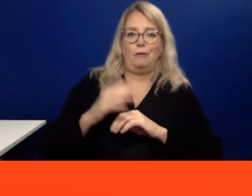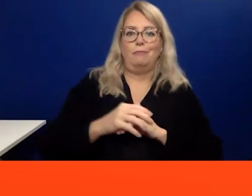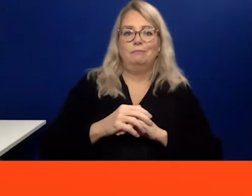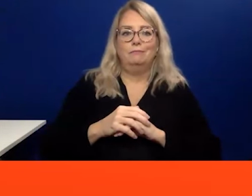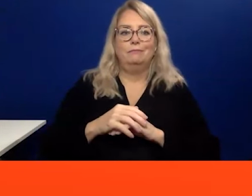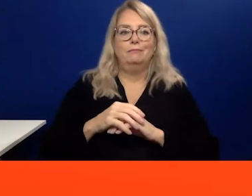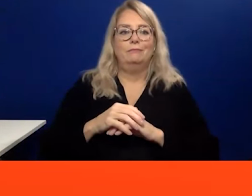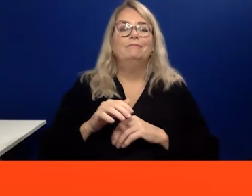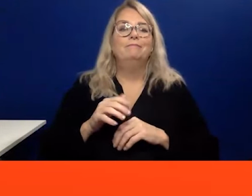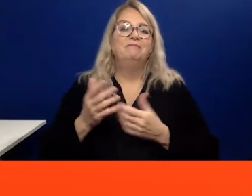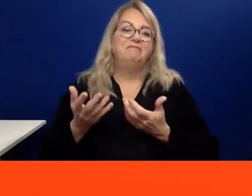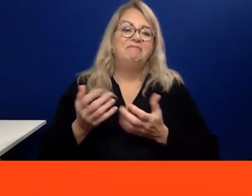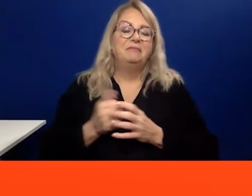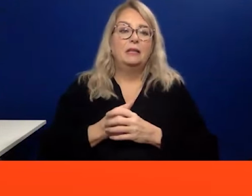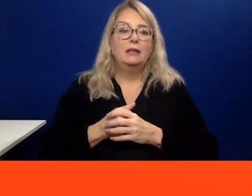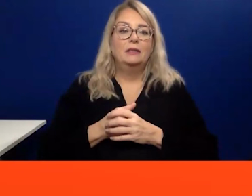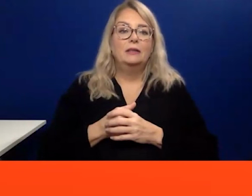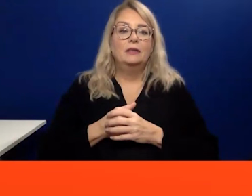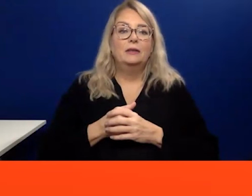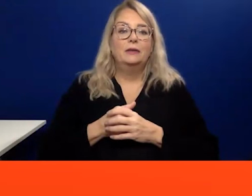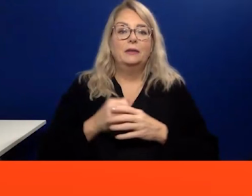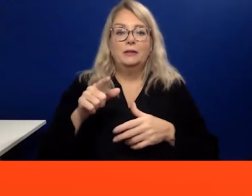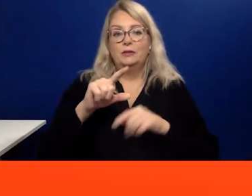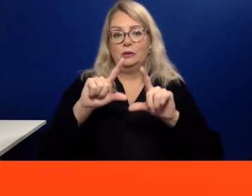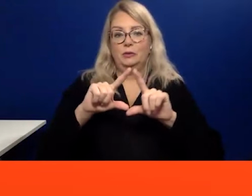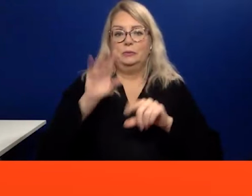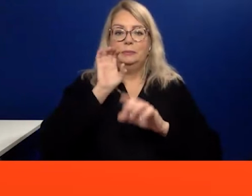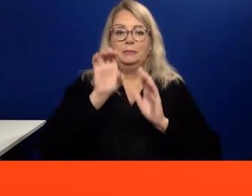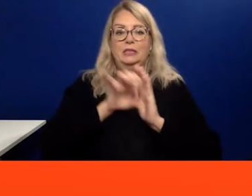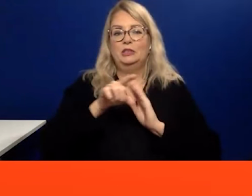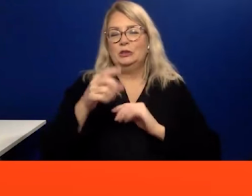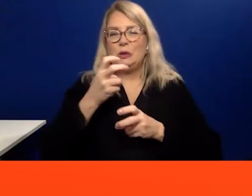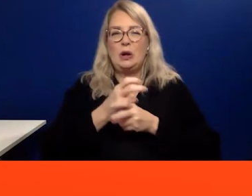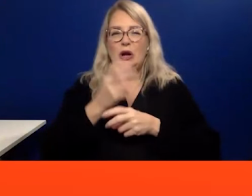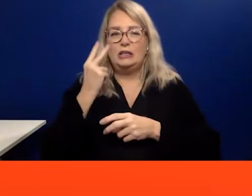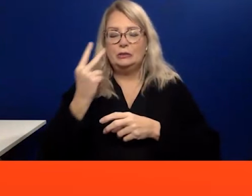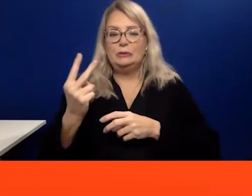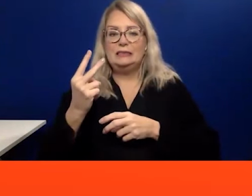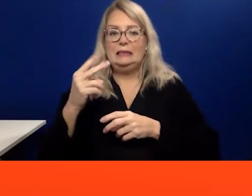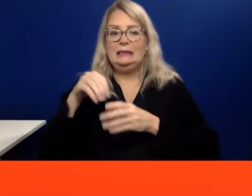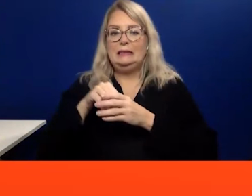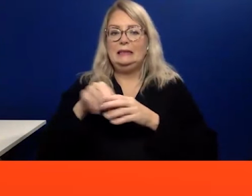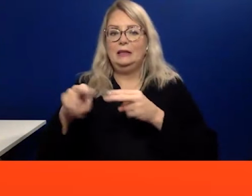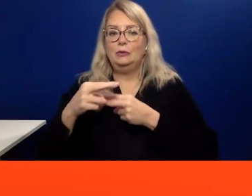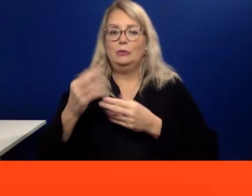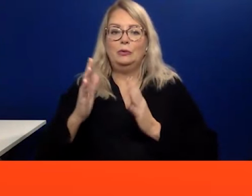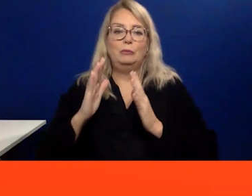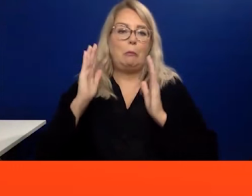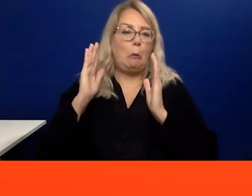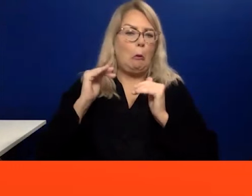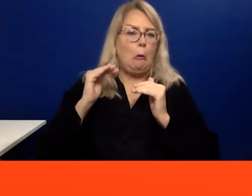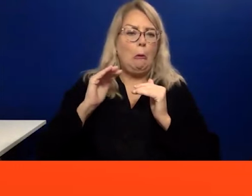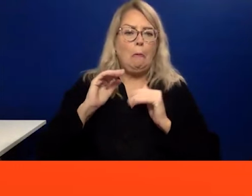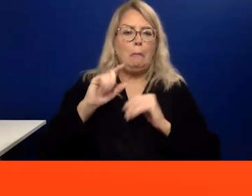the first two. This little graphic here, probably hard for you guys to see here in the room. Hopefully the online people can see it better. It